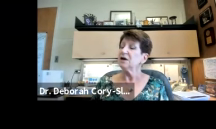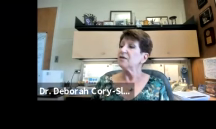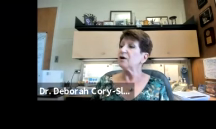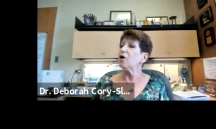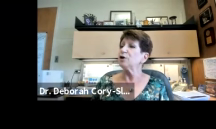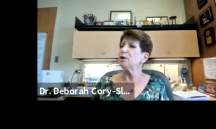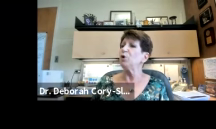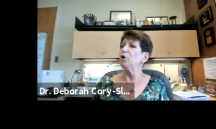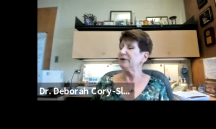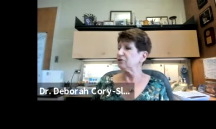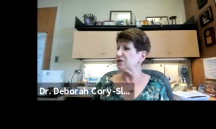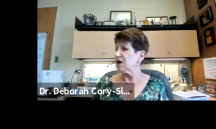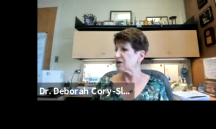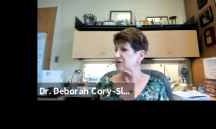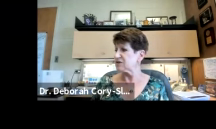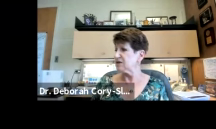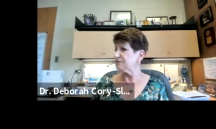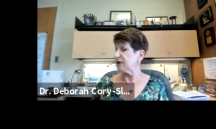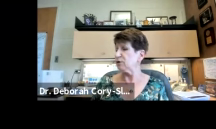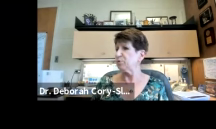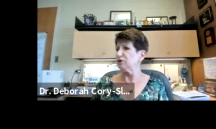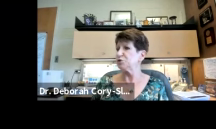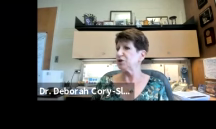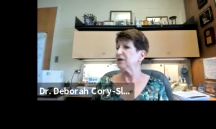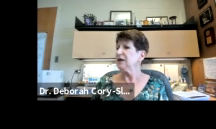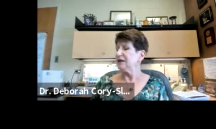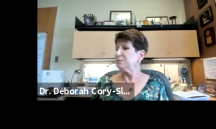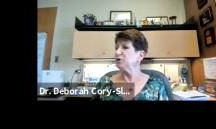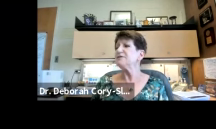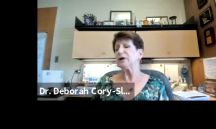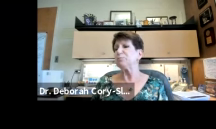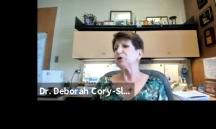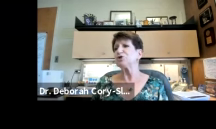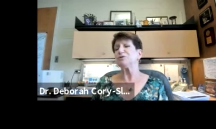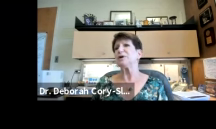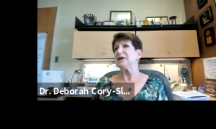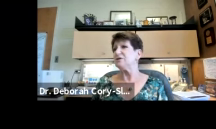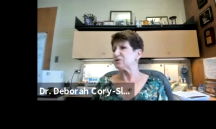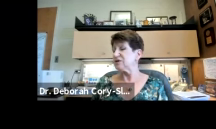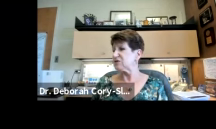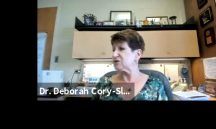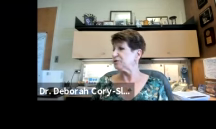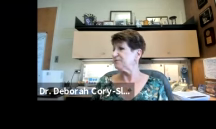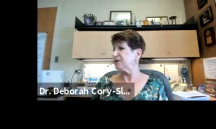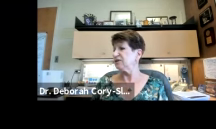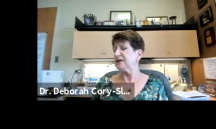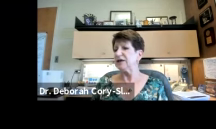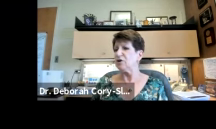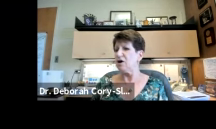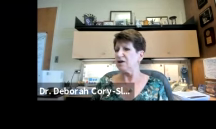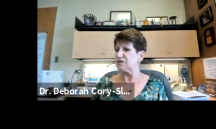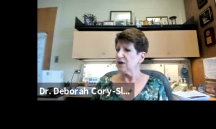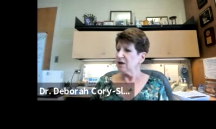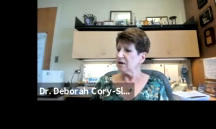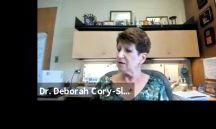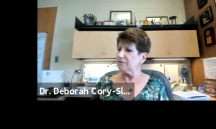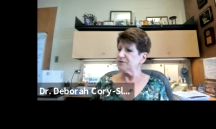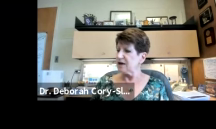understanding the cardiopulmonary toxicity of air pollution. And I believe air pollution right now is considered the 5th leading